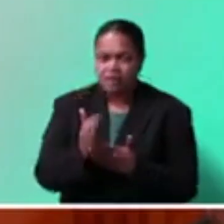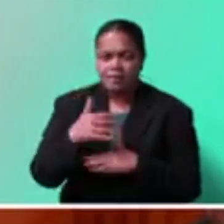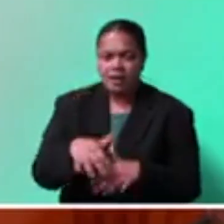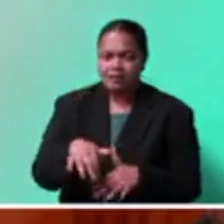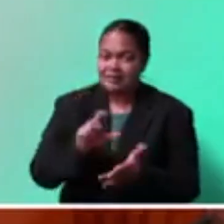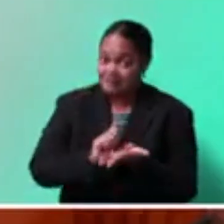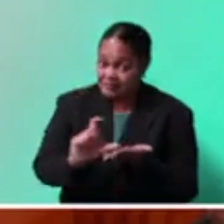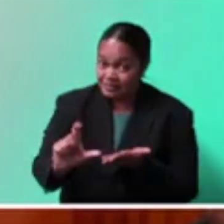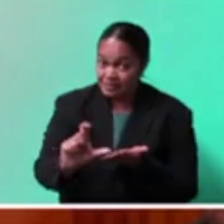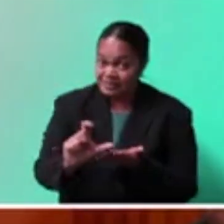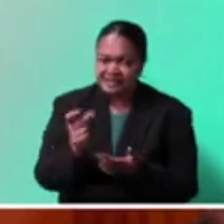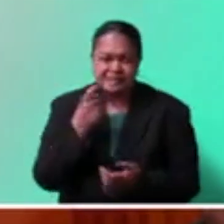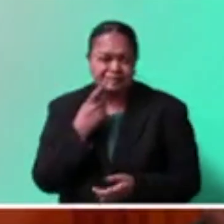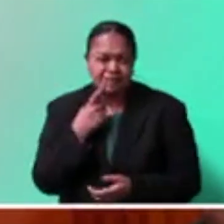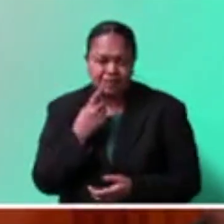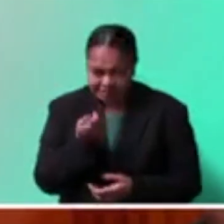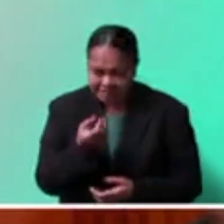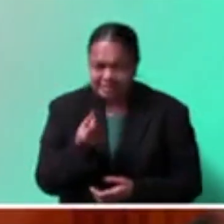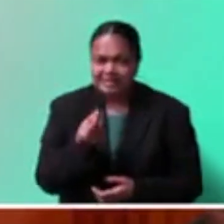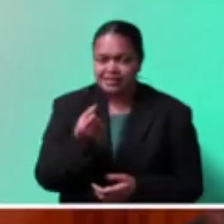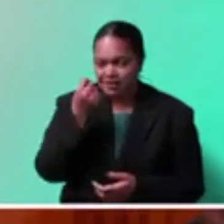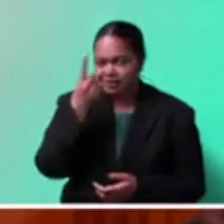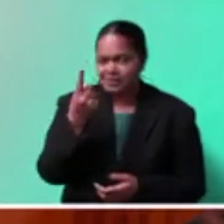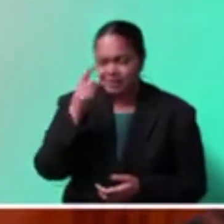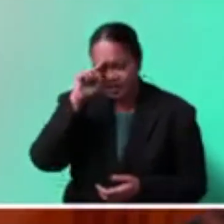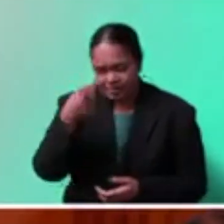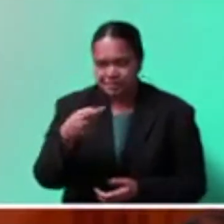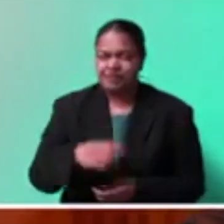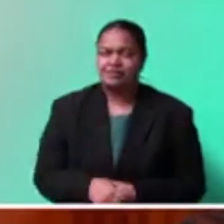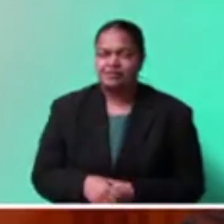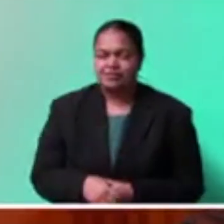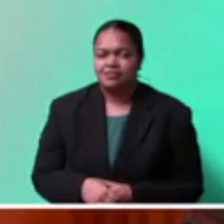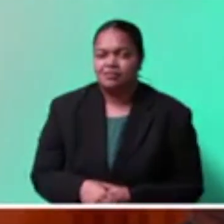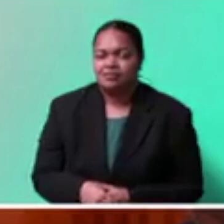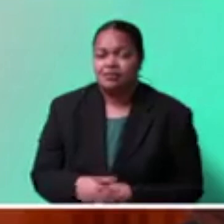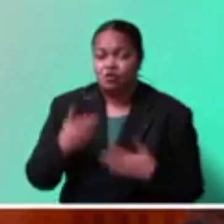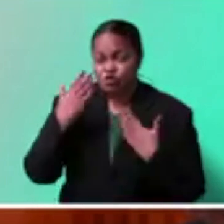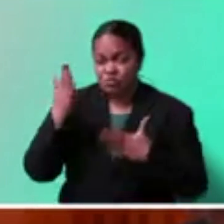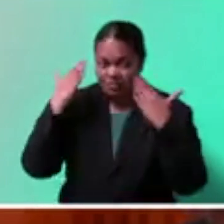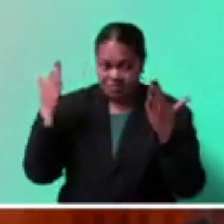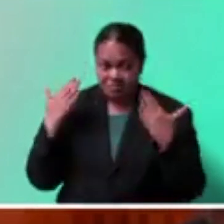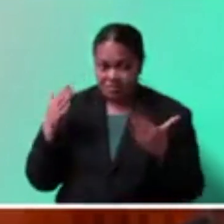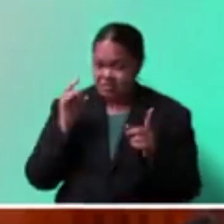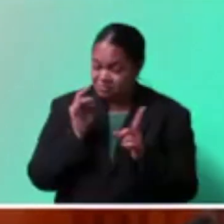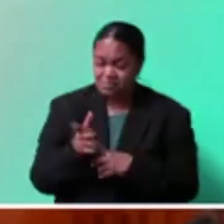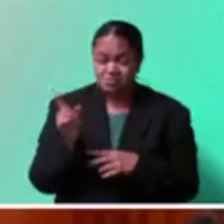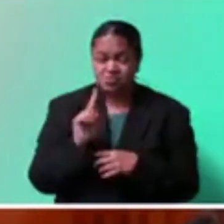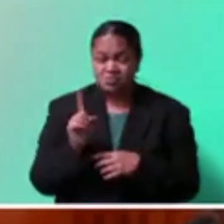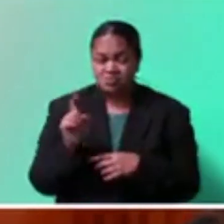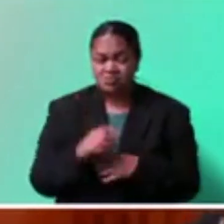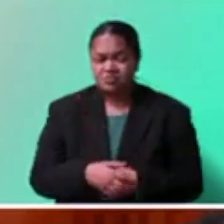clear, simple, and easy to understand. Honorable Speaker, especially in light of the current